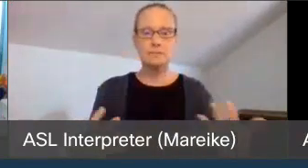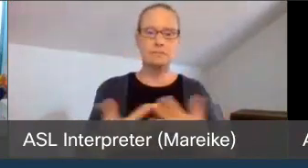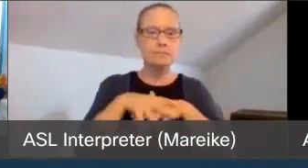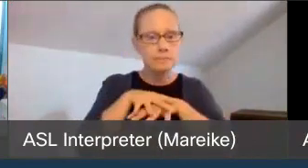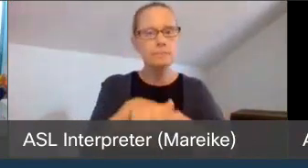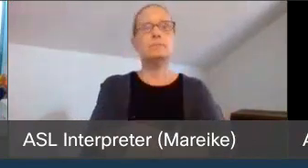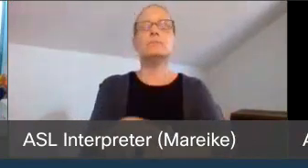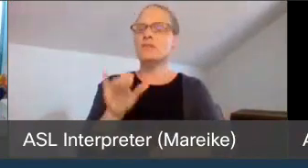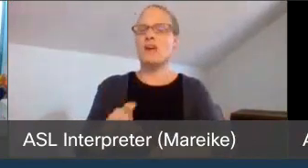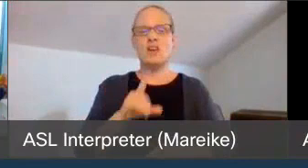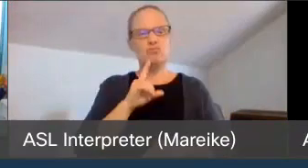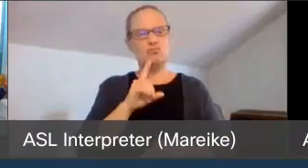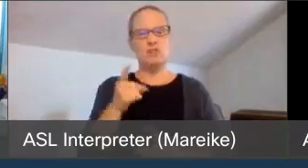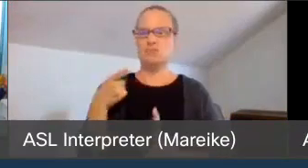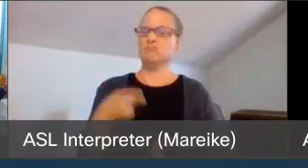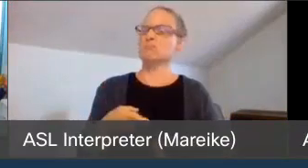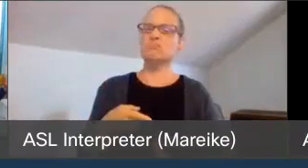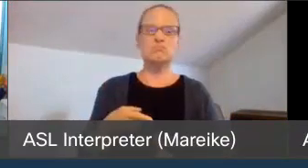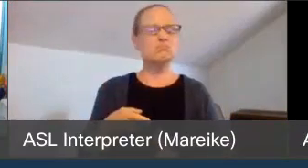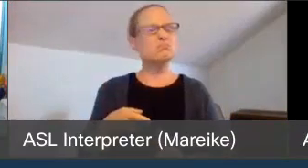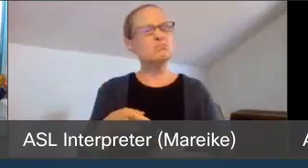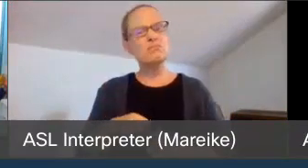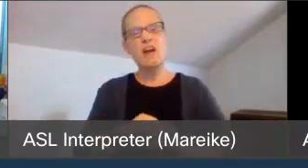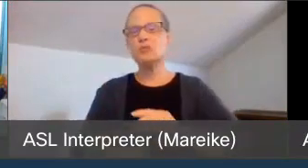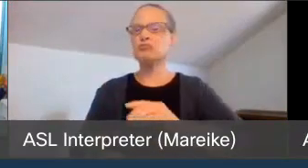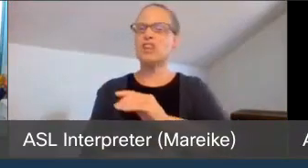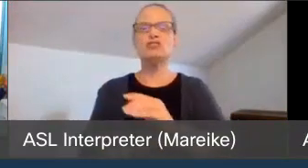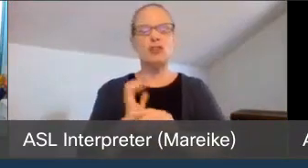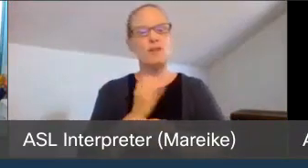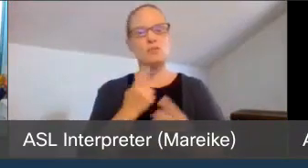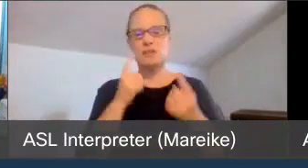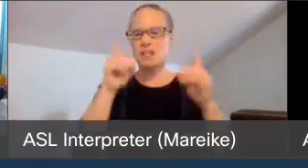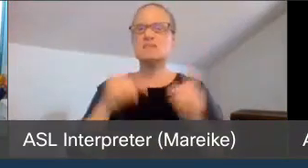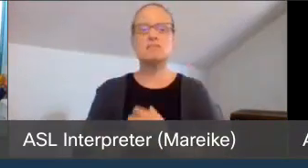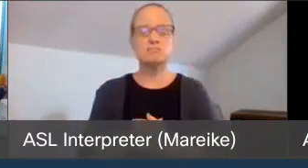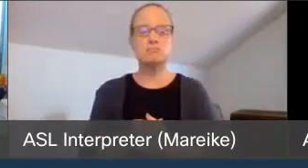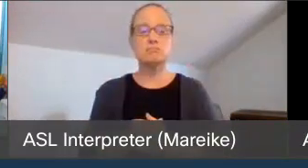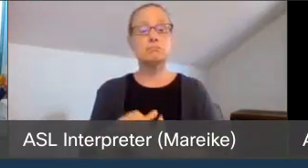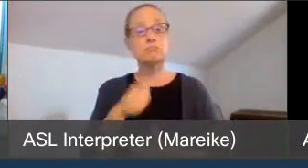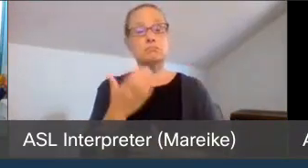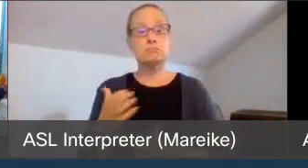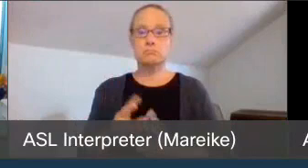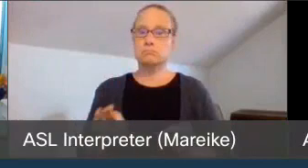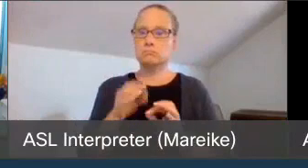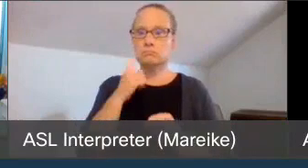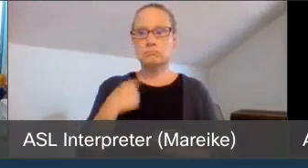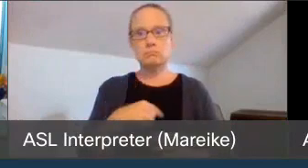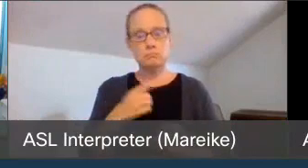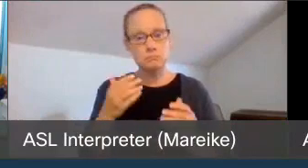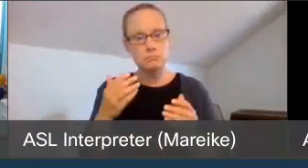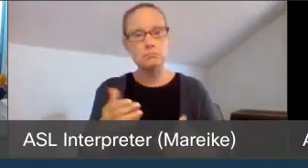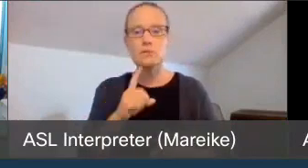instrumental in us being able to do this. The other thing that was really important to us moving forward is really